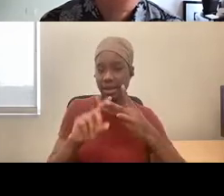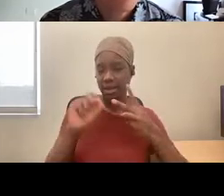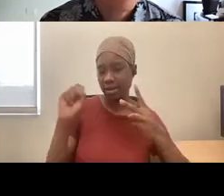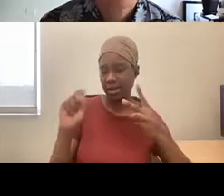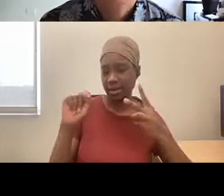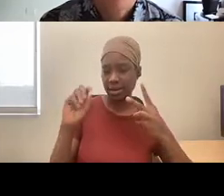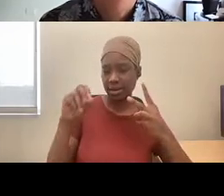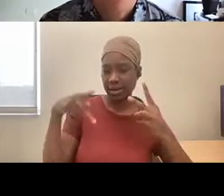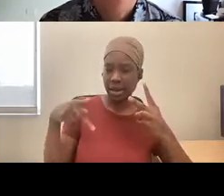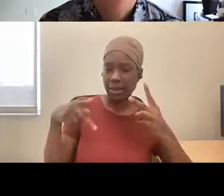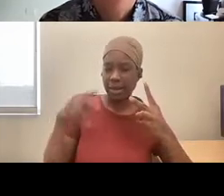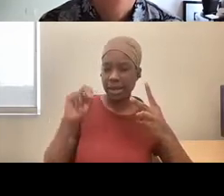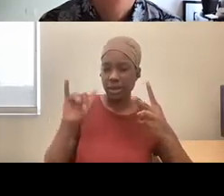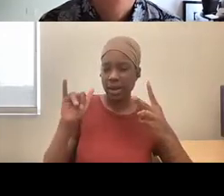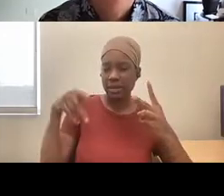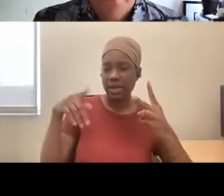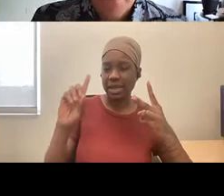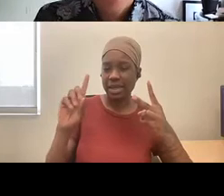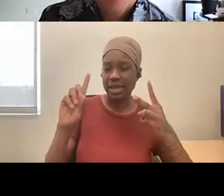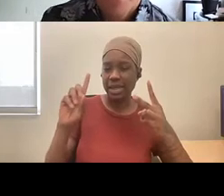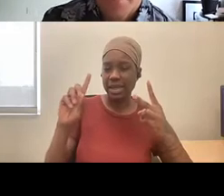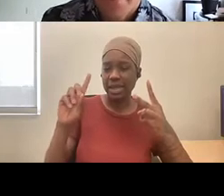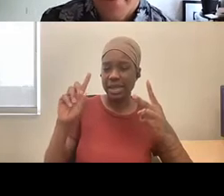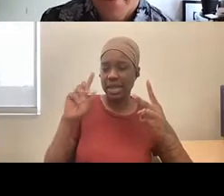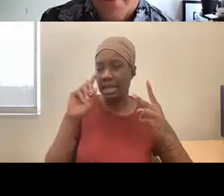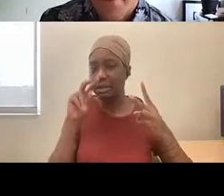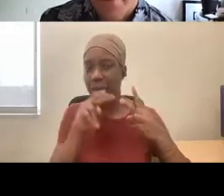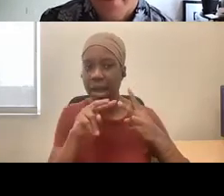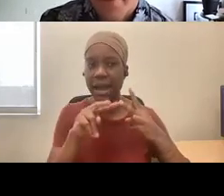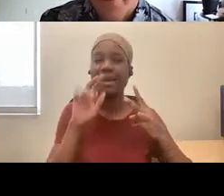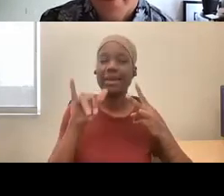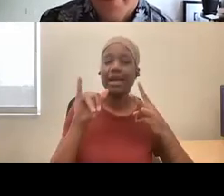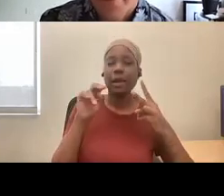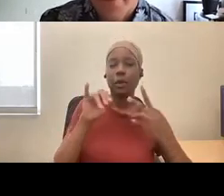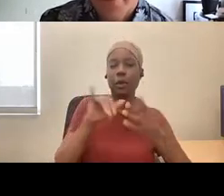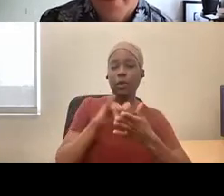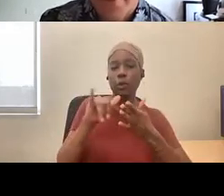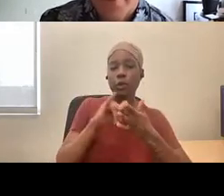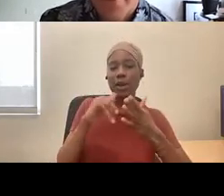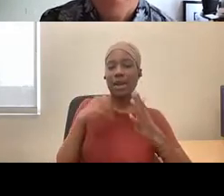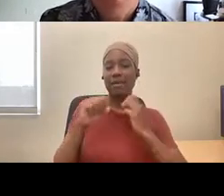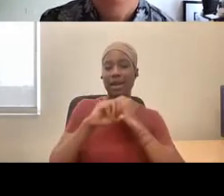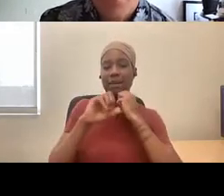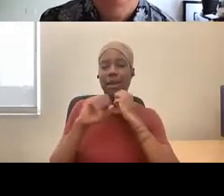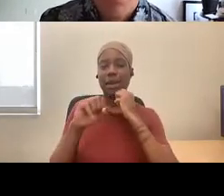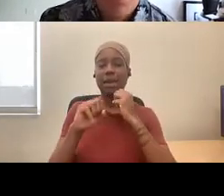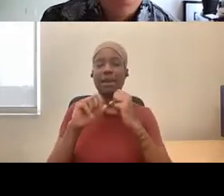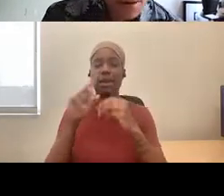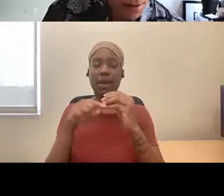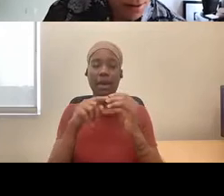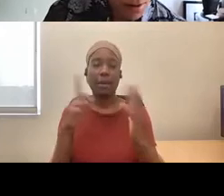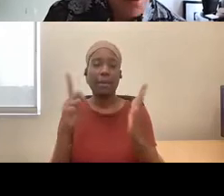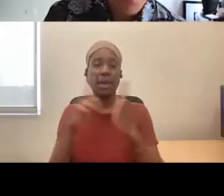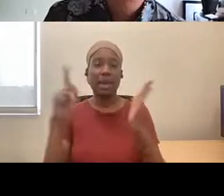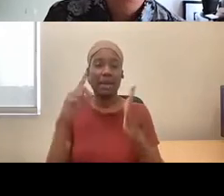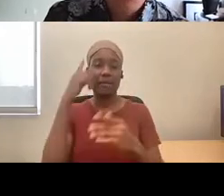NYPD spying in New York has a campaign around banning facial recognition on surveillance